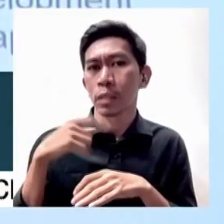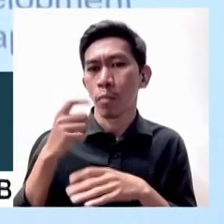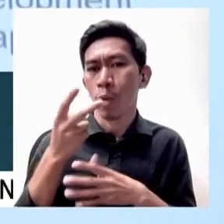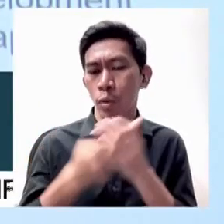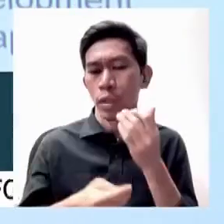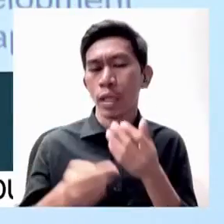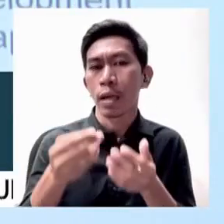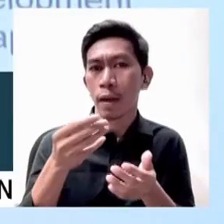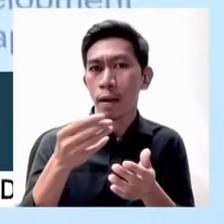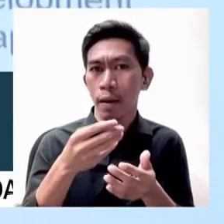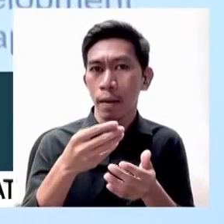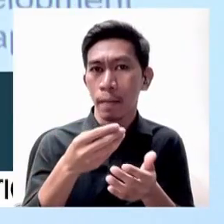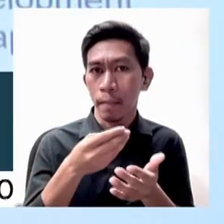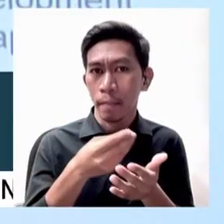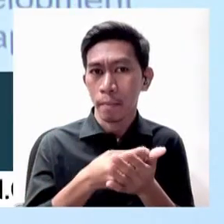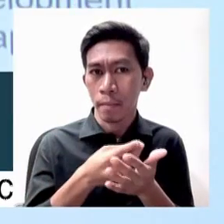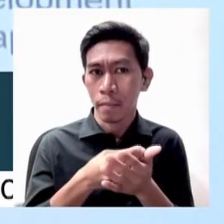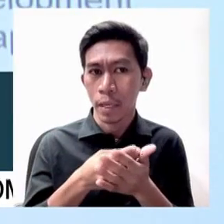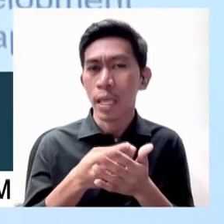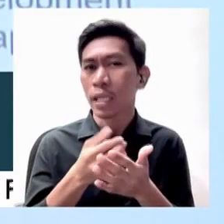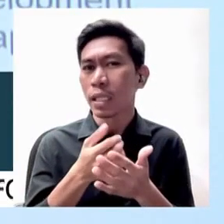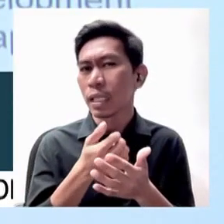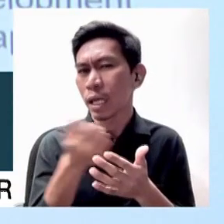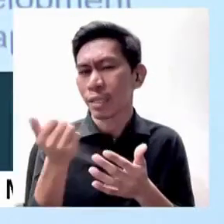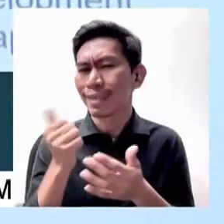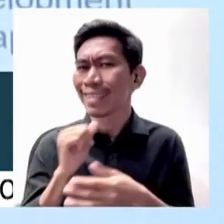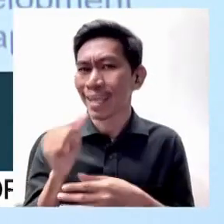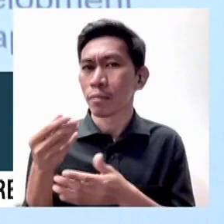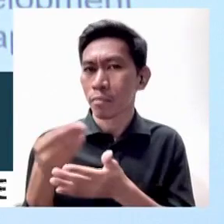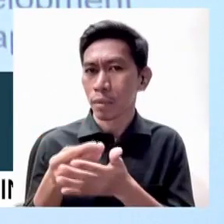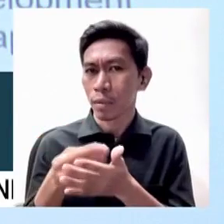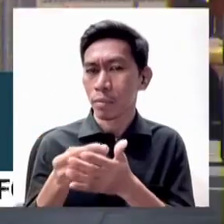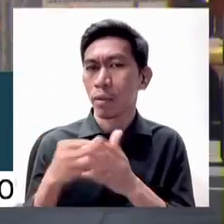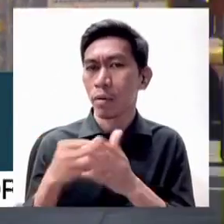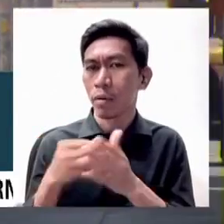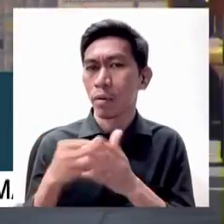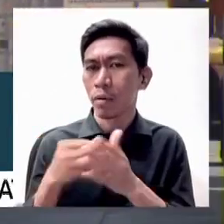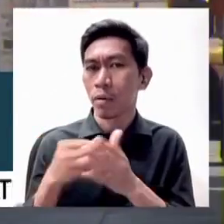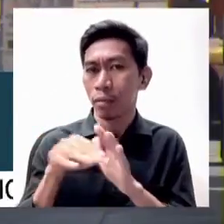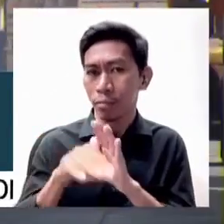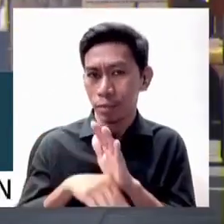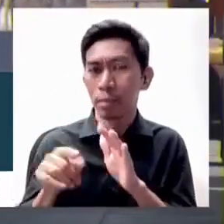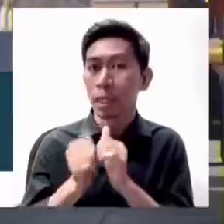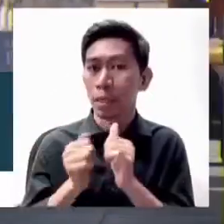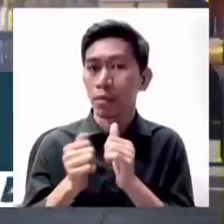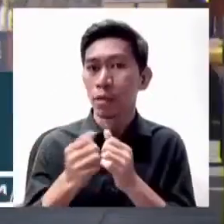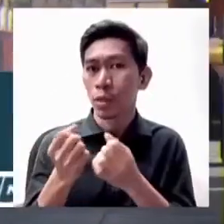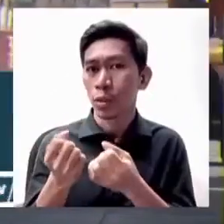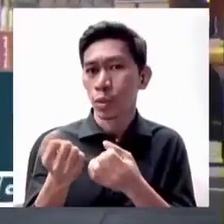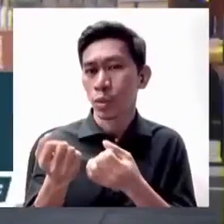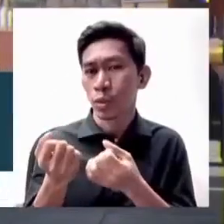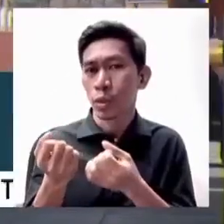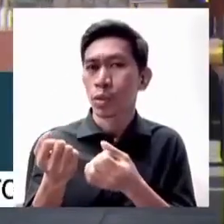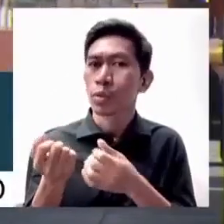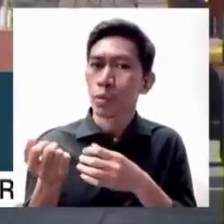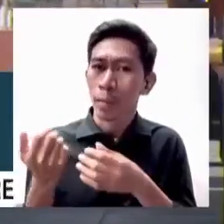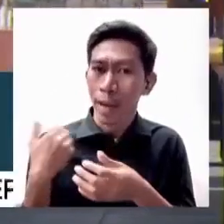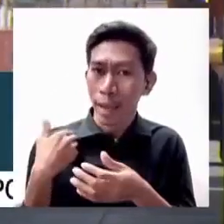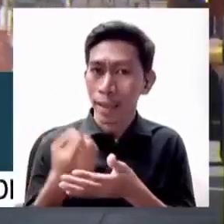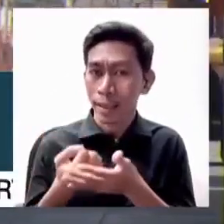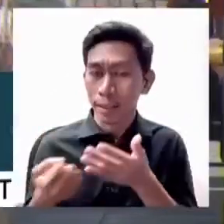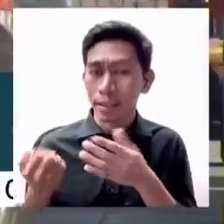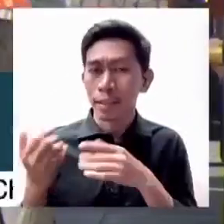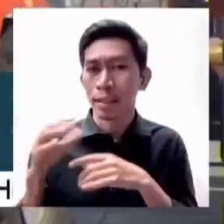and non-monetary policy measures to increase supply of imports, lower the tariffs of key commodities, and